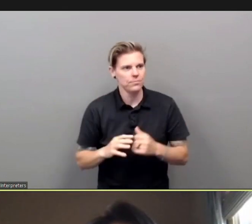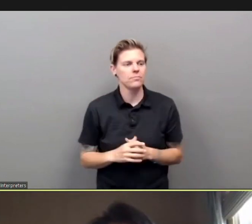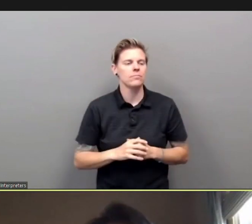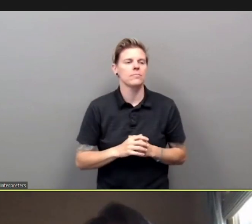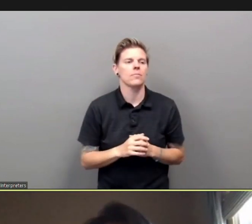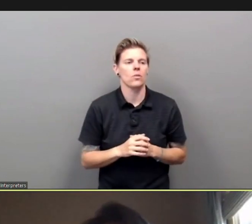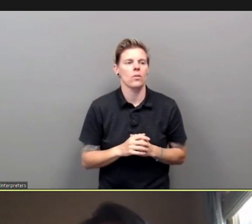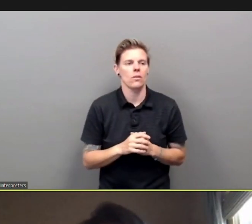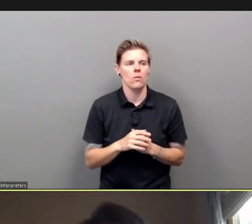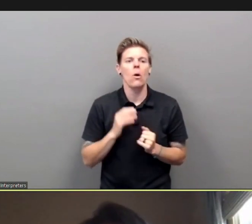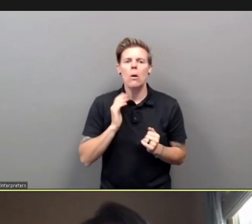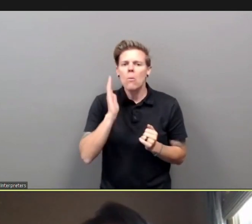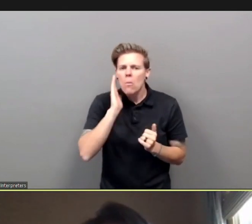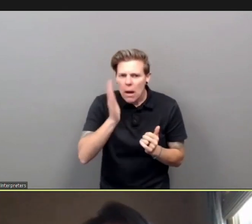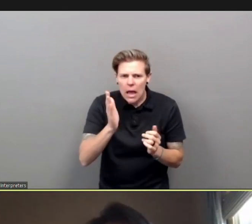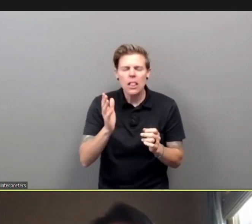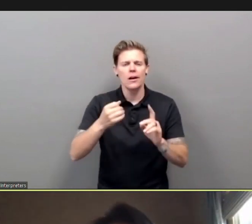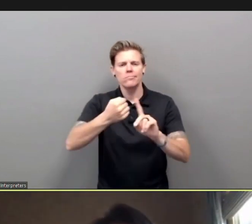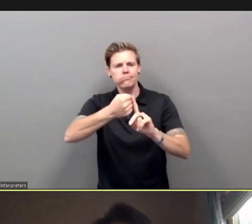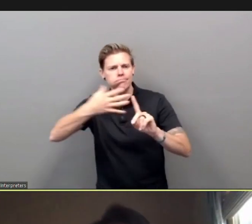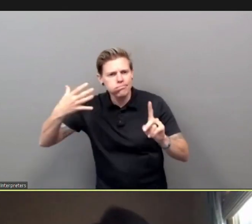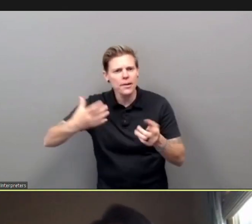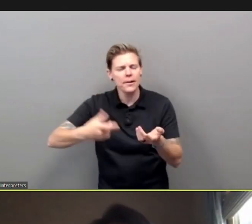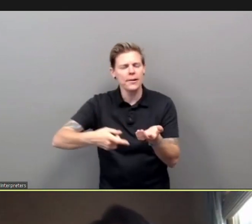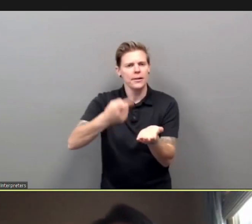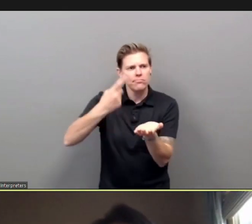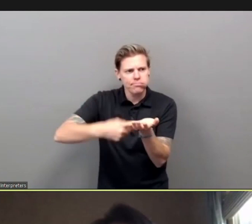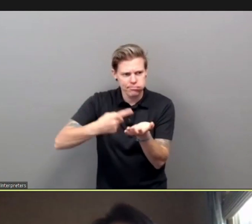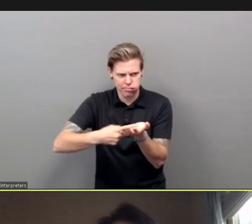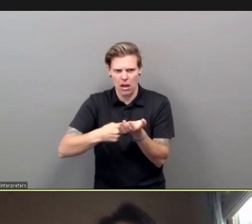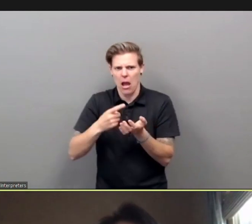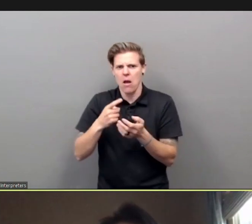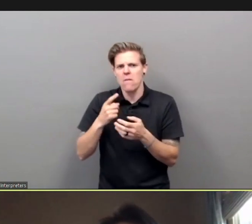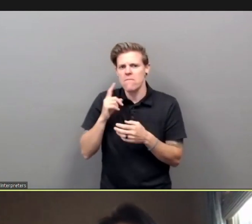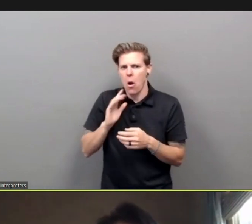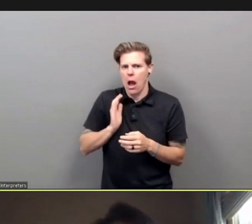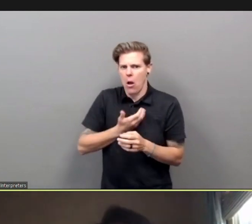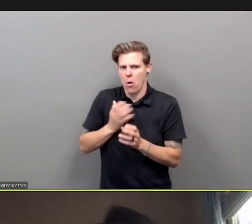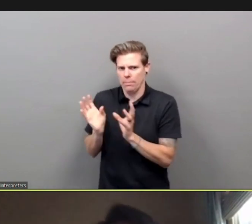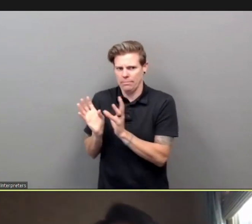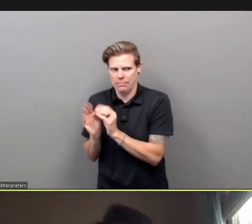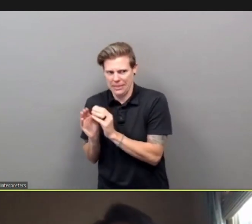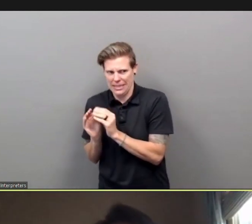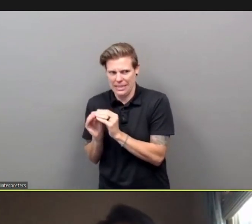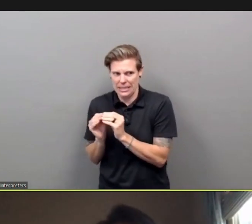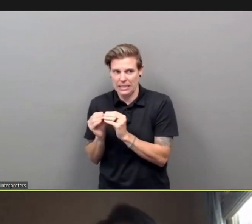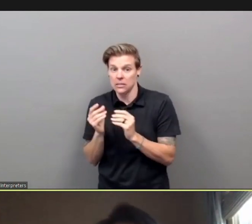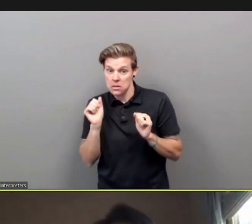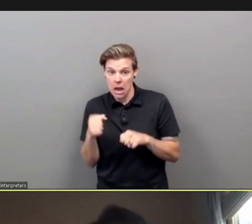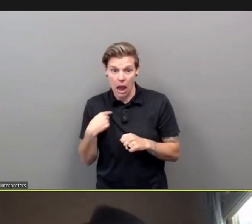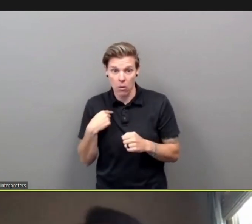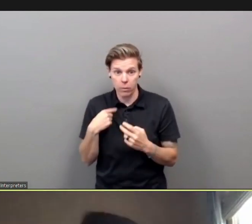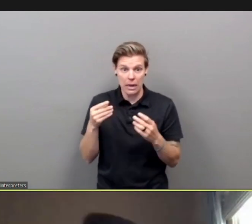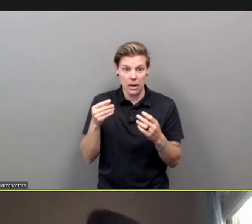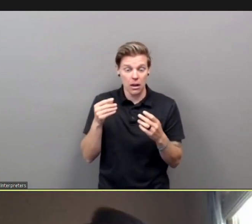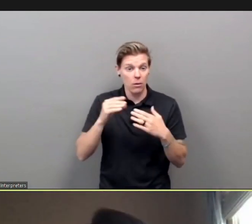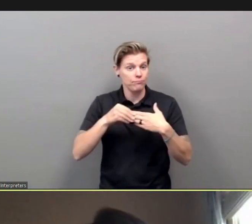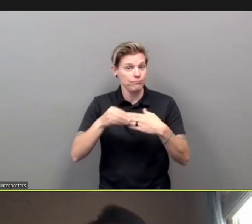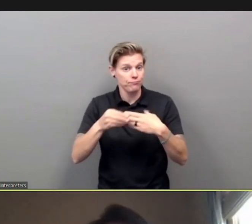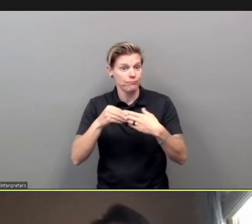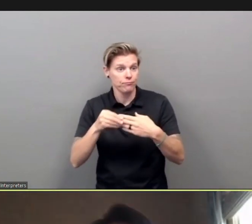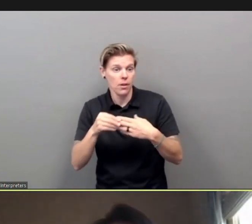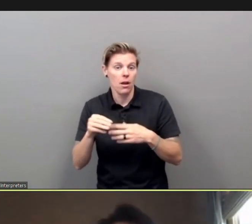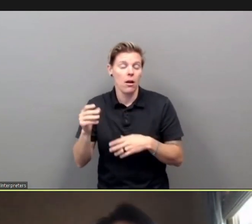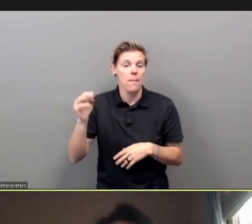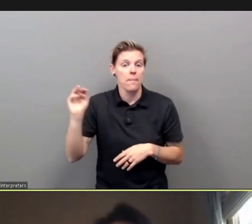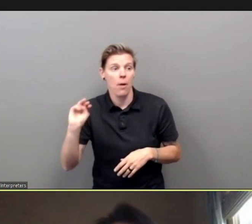this ACIP meeting is whether you can mix and match. So let's say you got a Moderna, can you get a